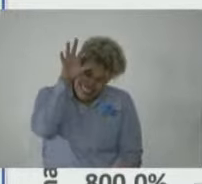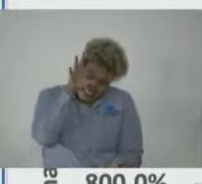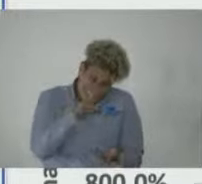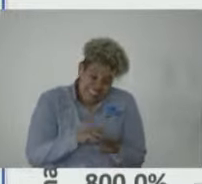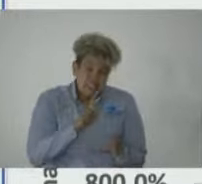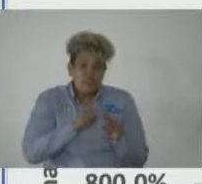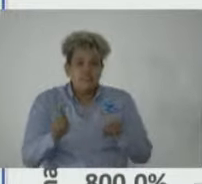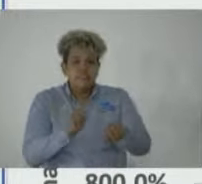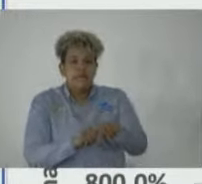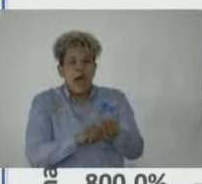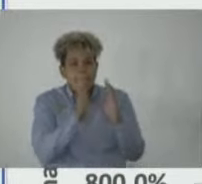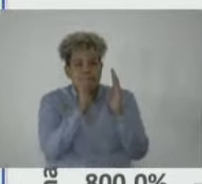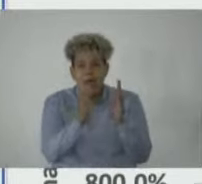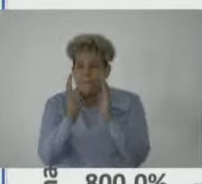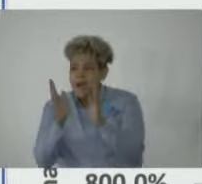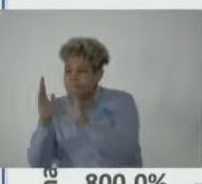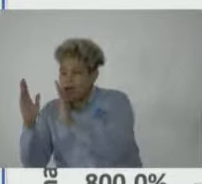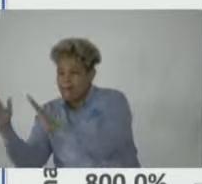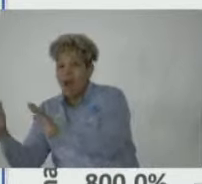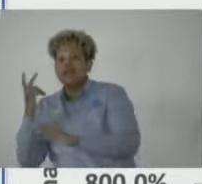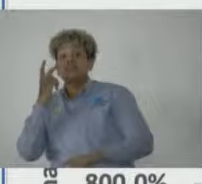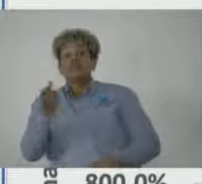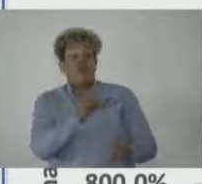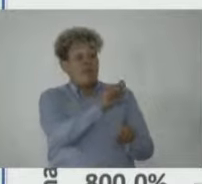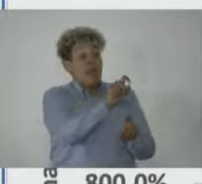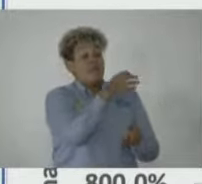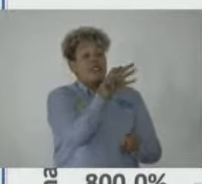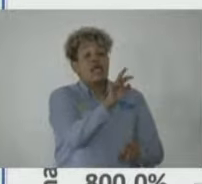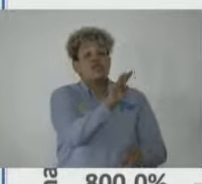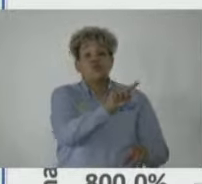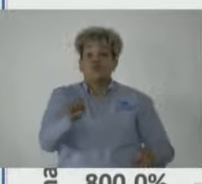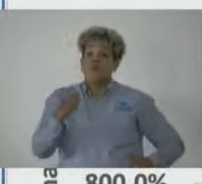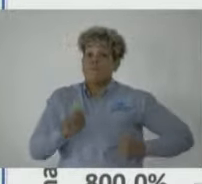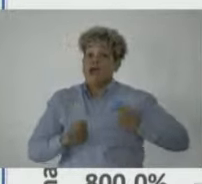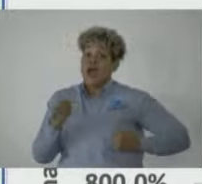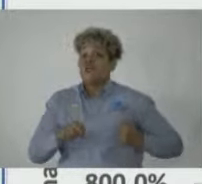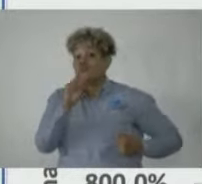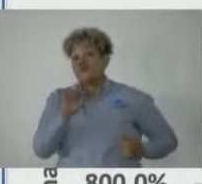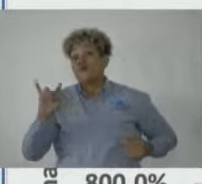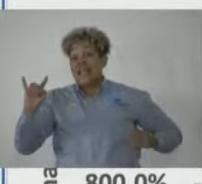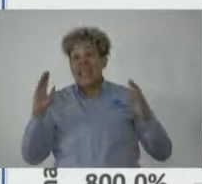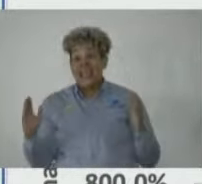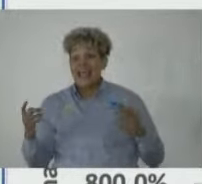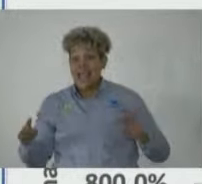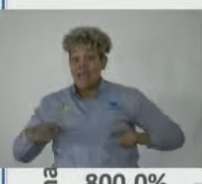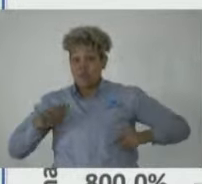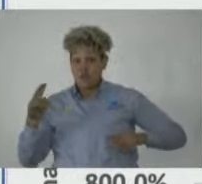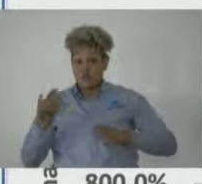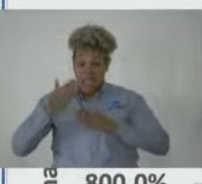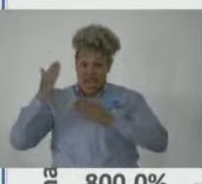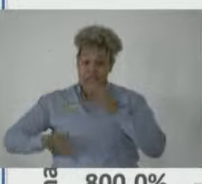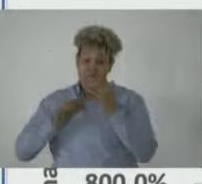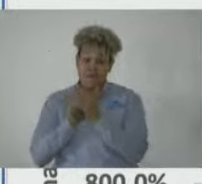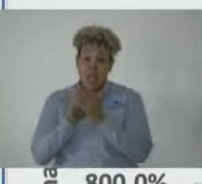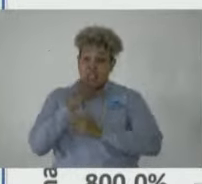different periods. You'll see from April 1992 to March 2008, and I use the end of the fiscal year, even though governments